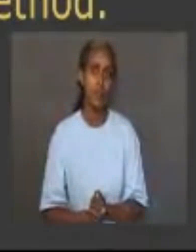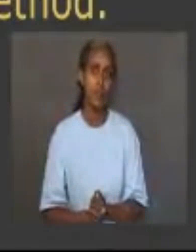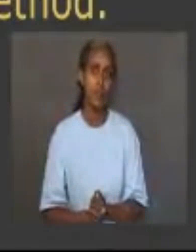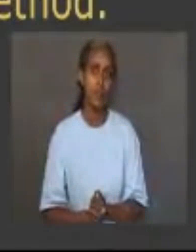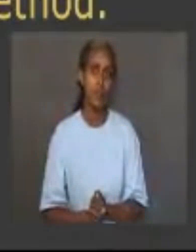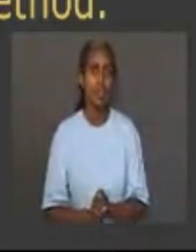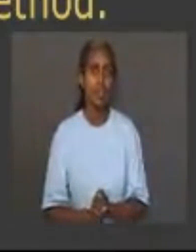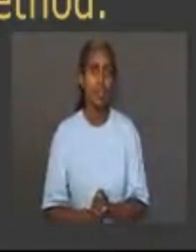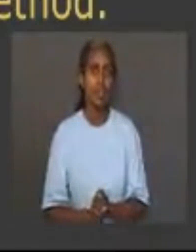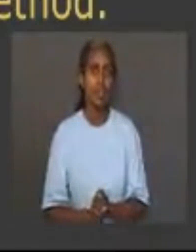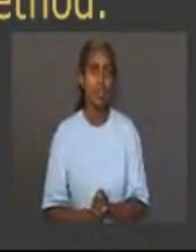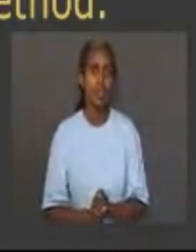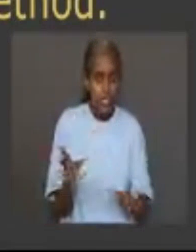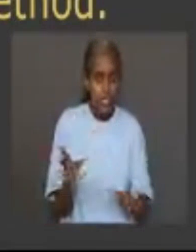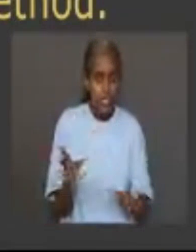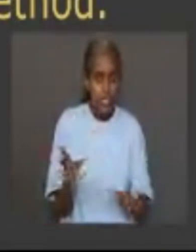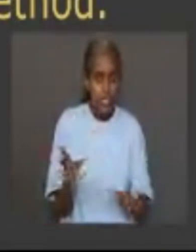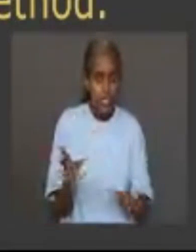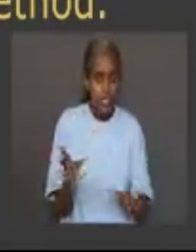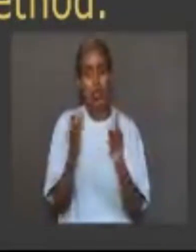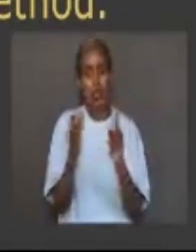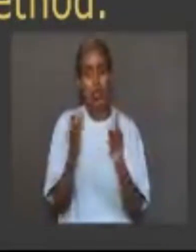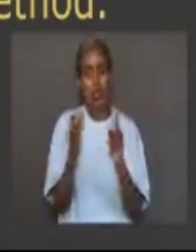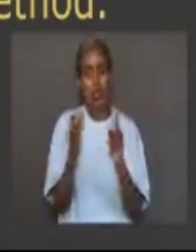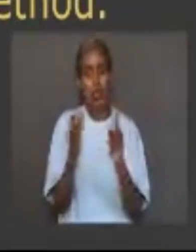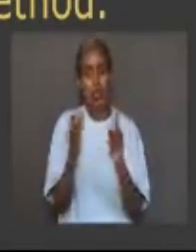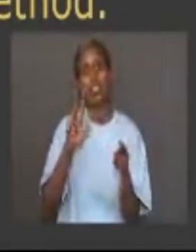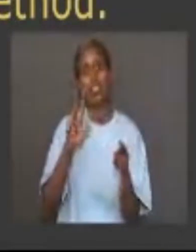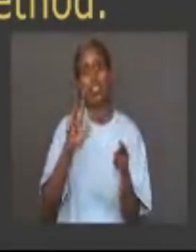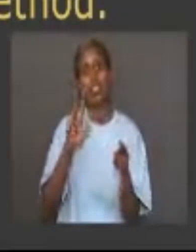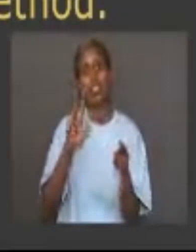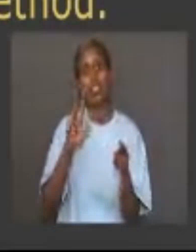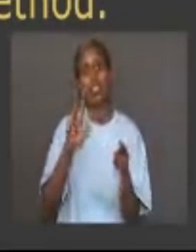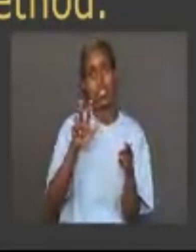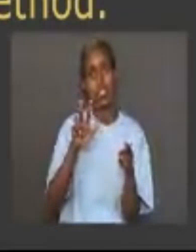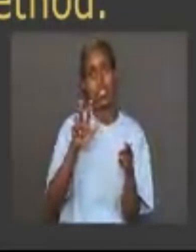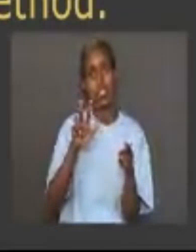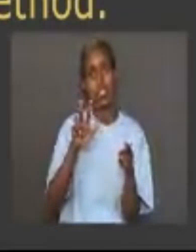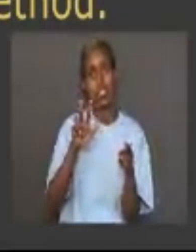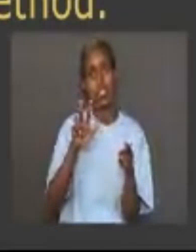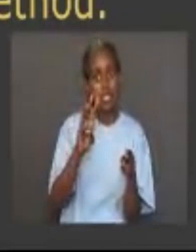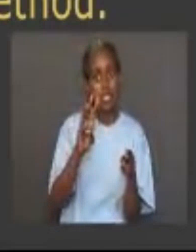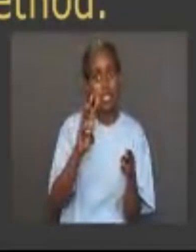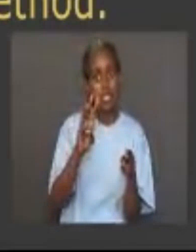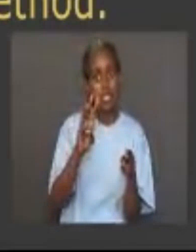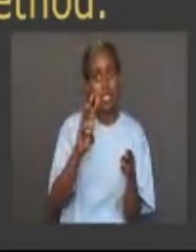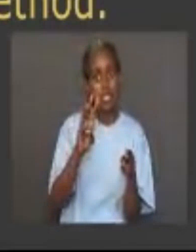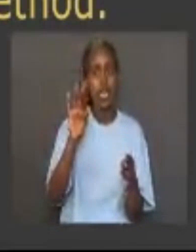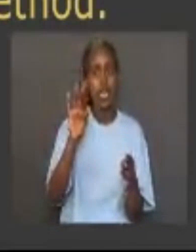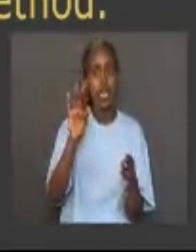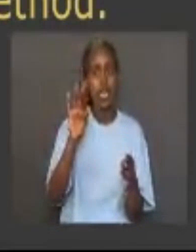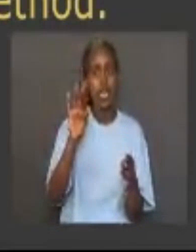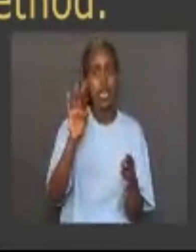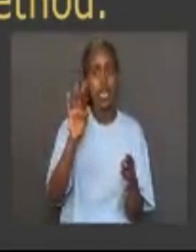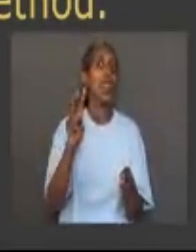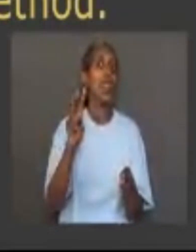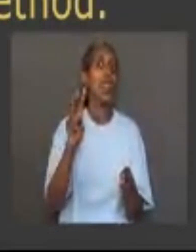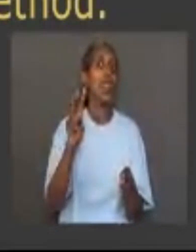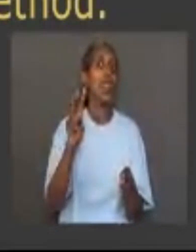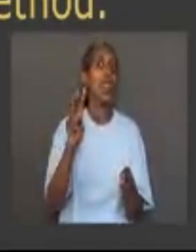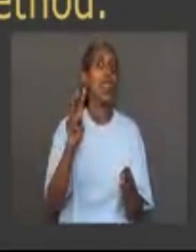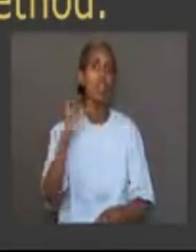H is the set containing 3, 6, 9, 12, and